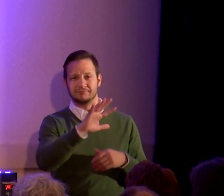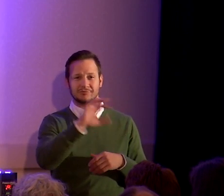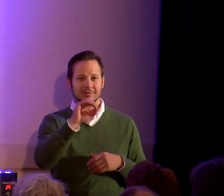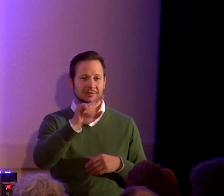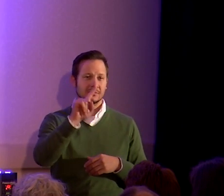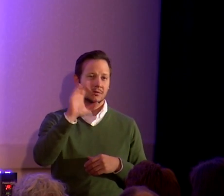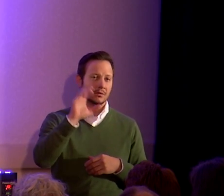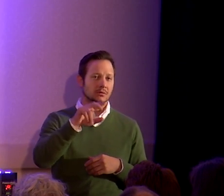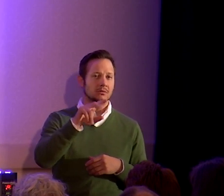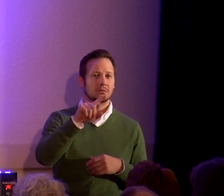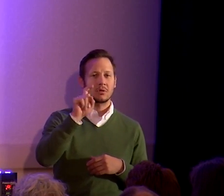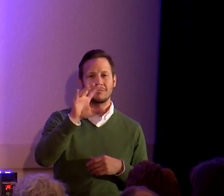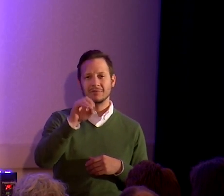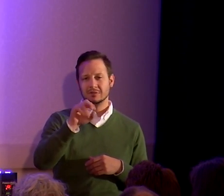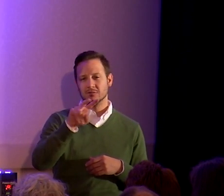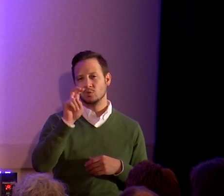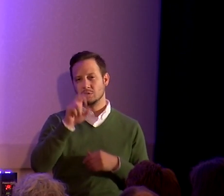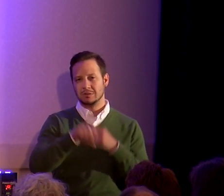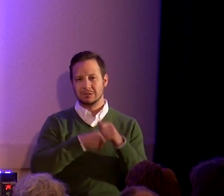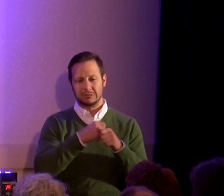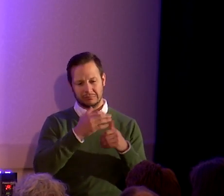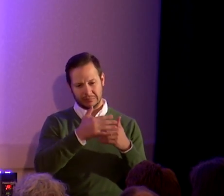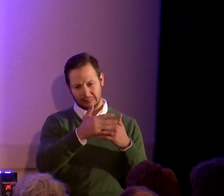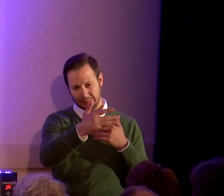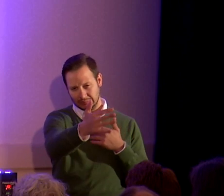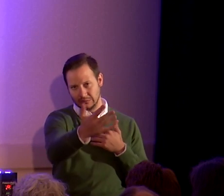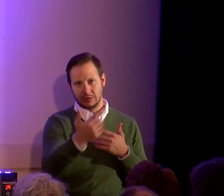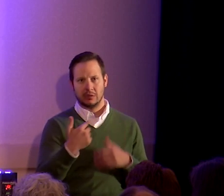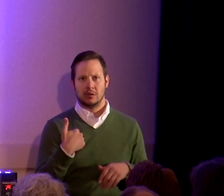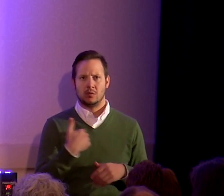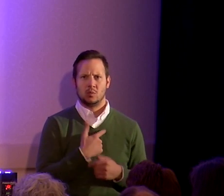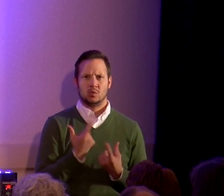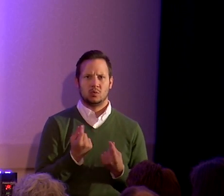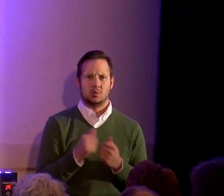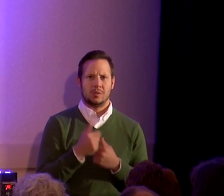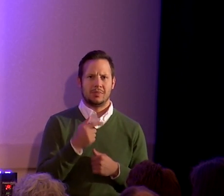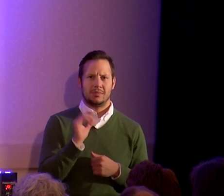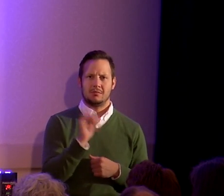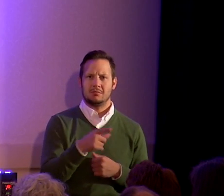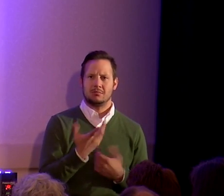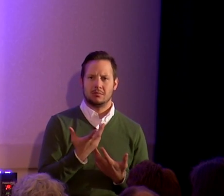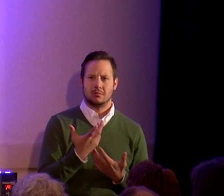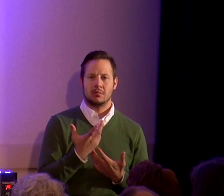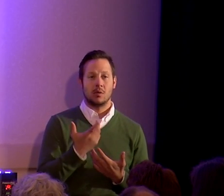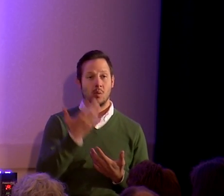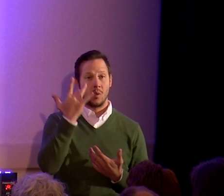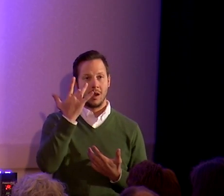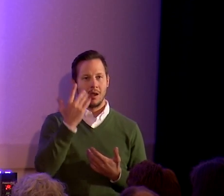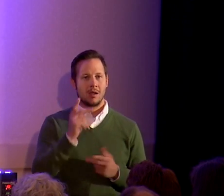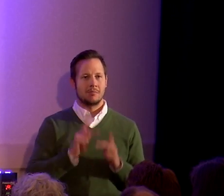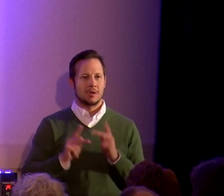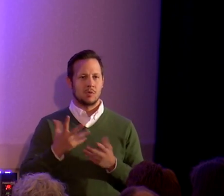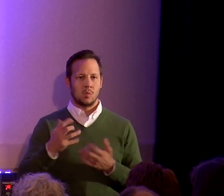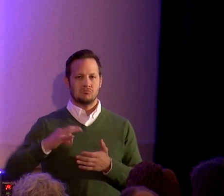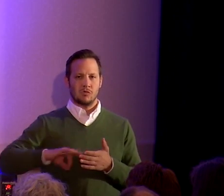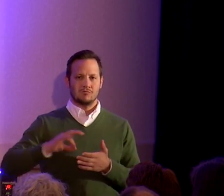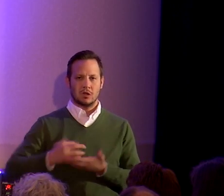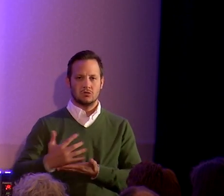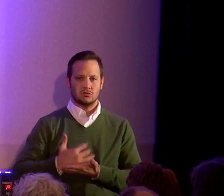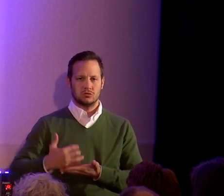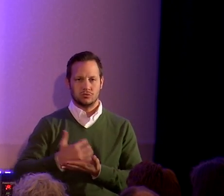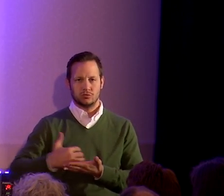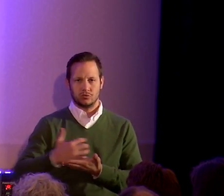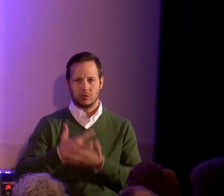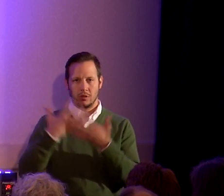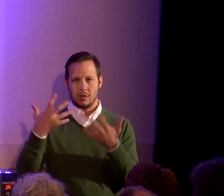100, 150, 200 years, and we're not doing anything about them because it's more profitable for a lot of people to keep profiting off